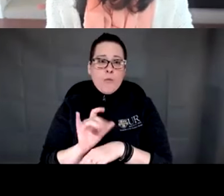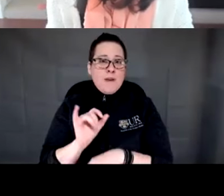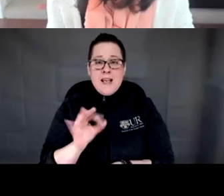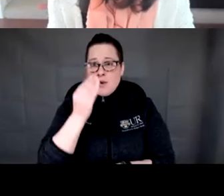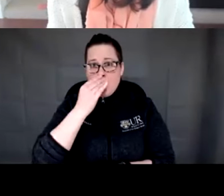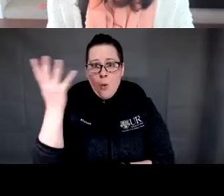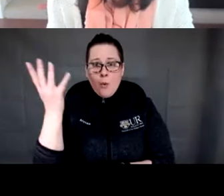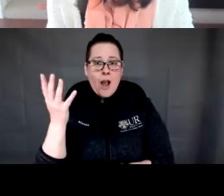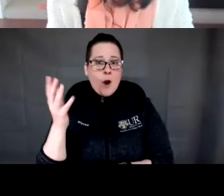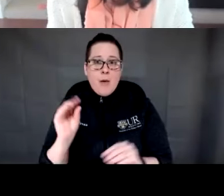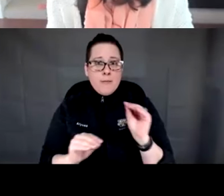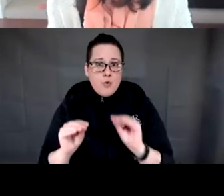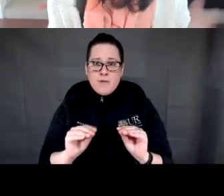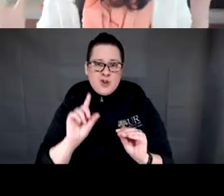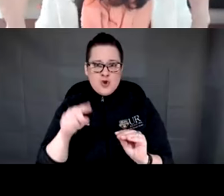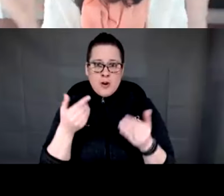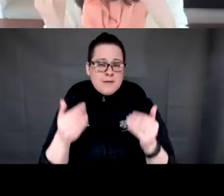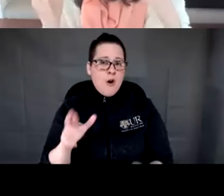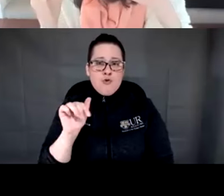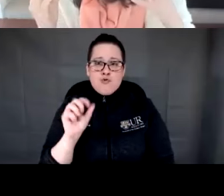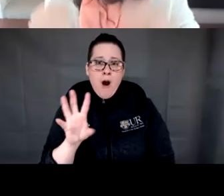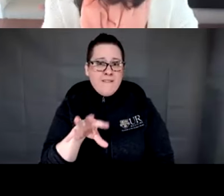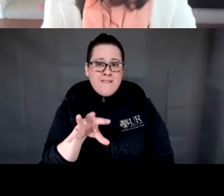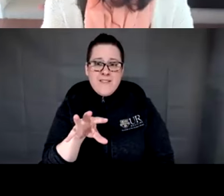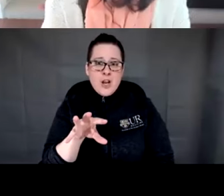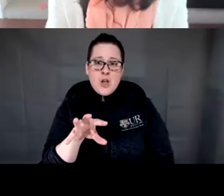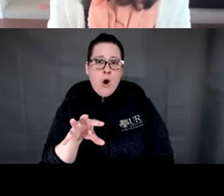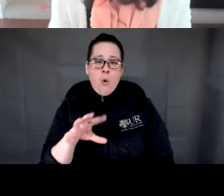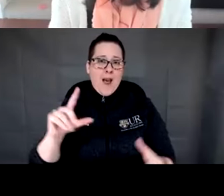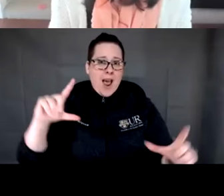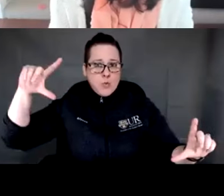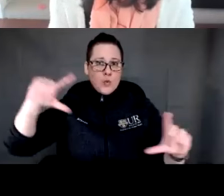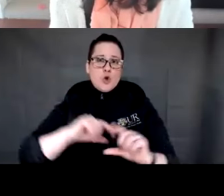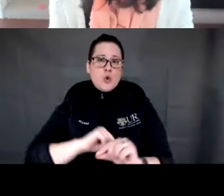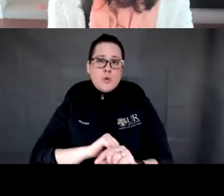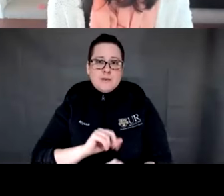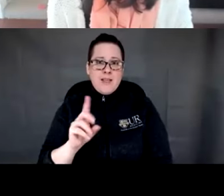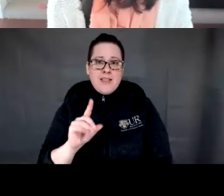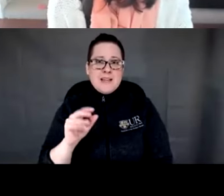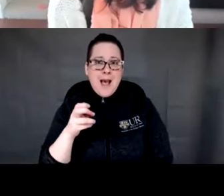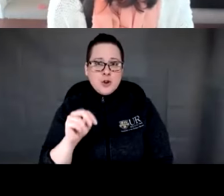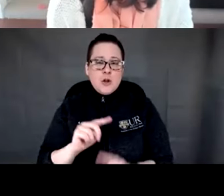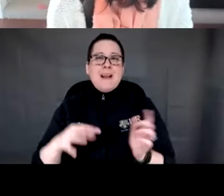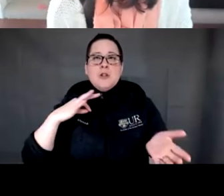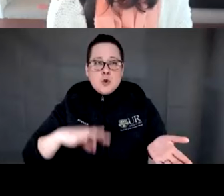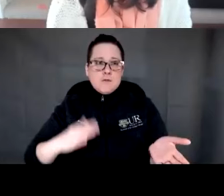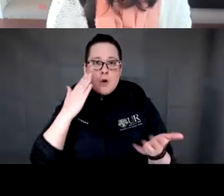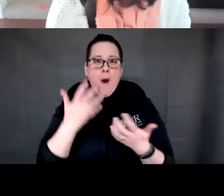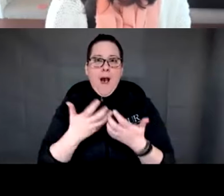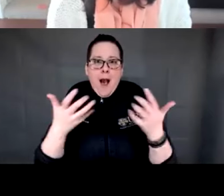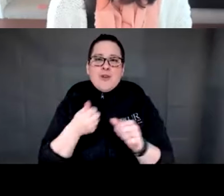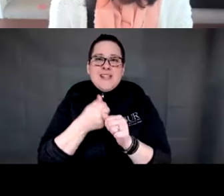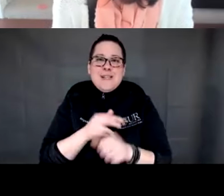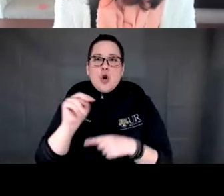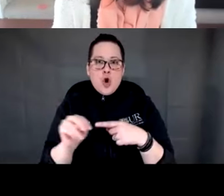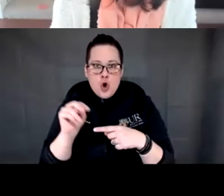care about movements, you can even just take the raw video and reduce its dimensionality, but it's really useful to know the extent to which individual neurons